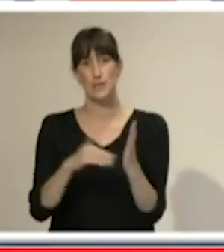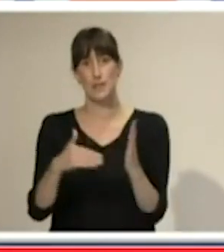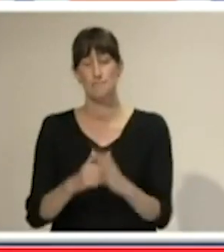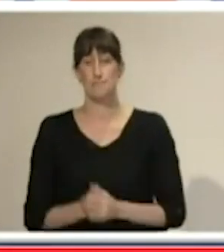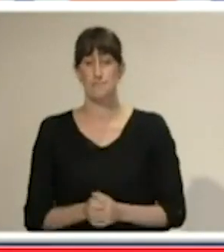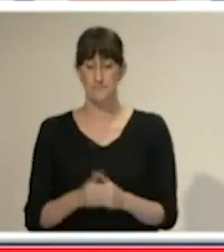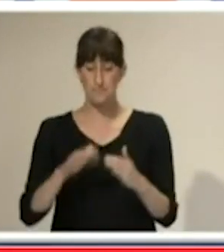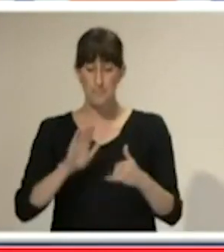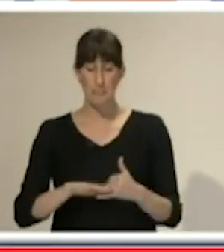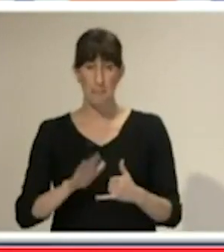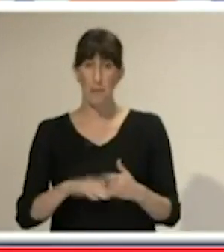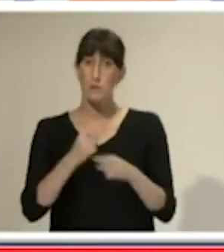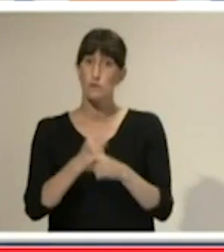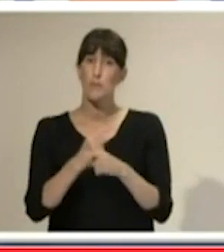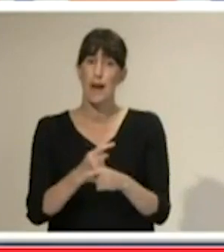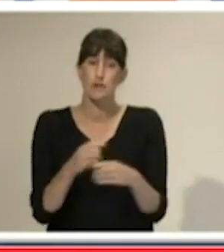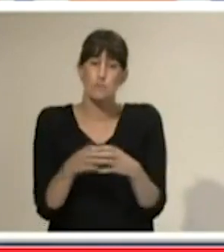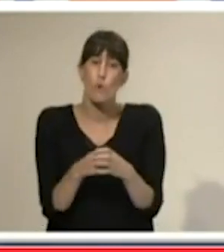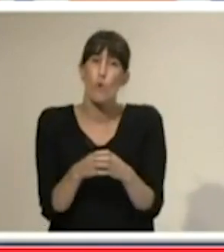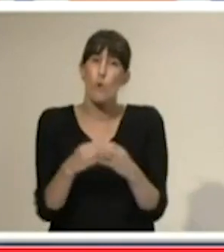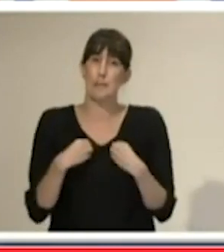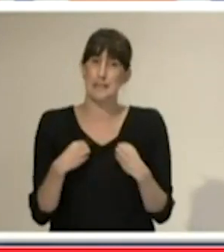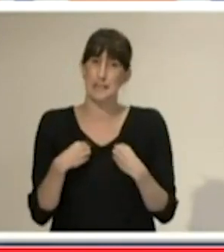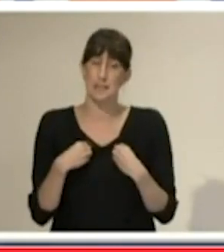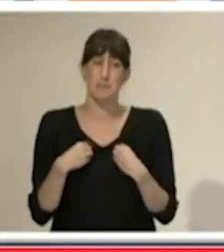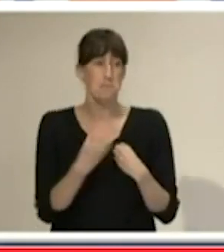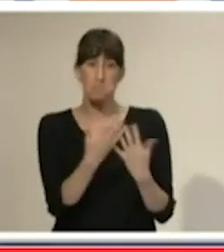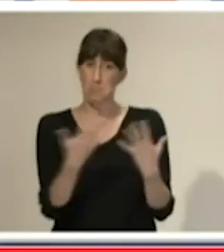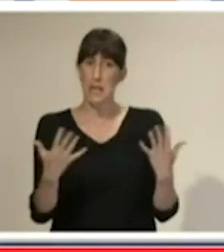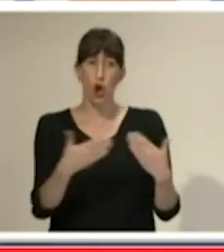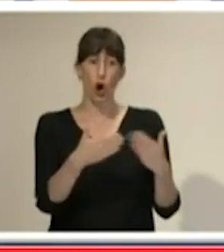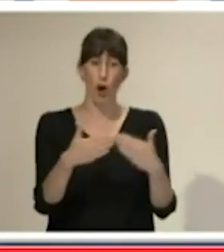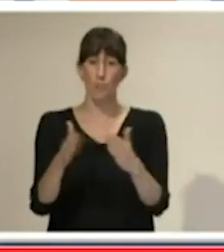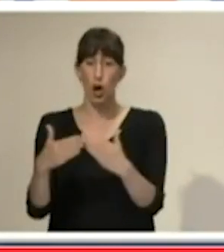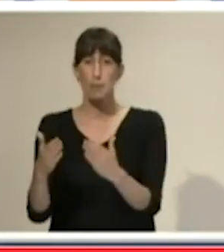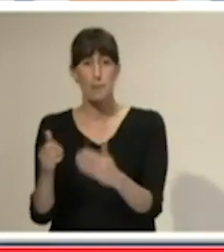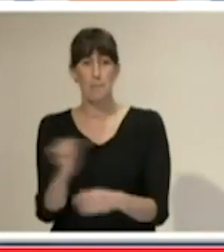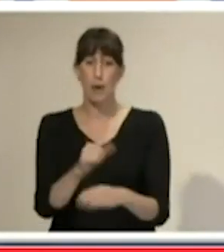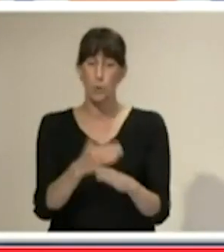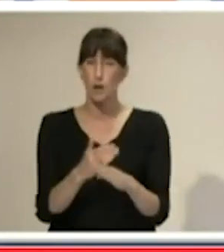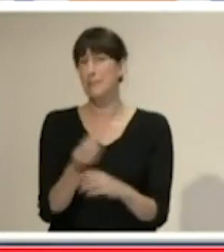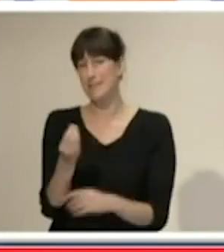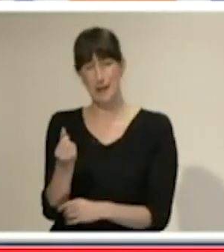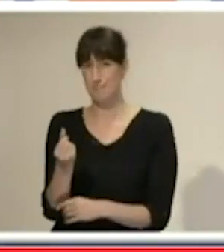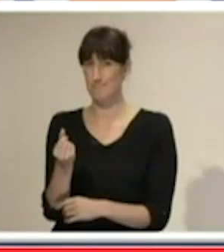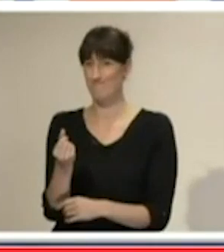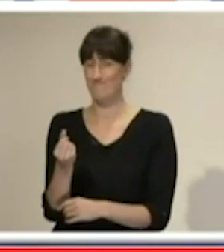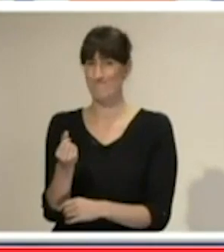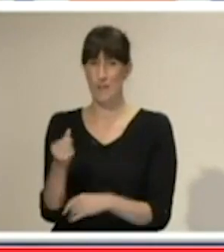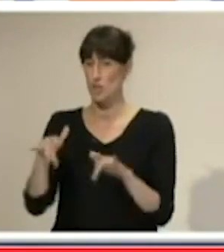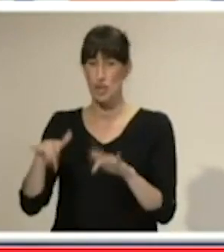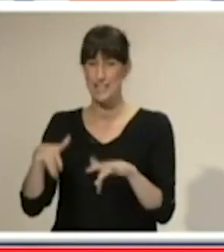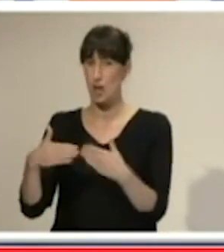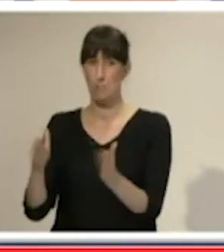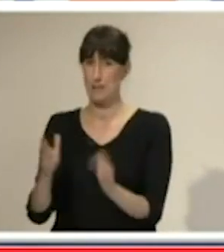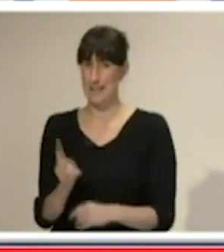businesses, many of whom will now be back at work, but some who will not. We have already put in place the wage subsidy scheme to help